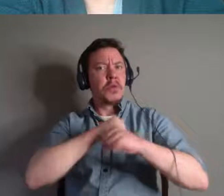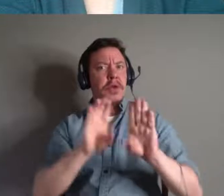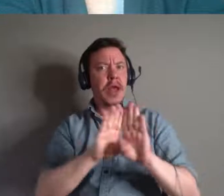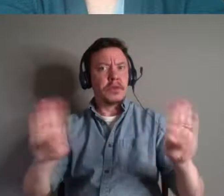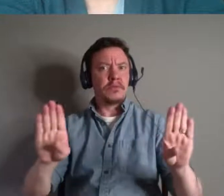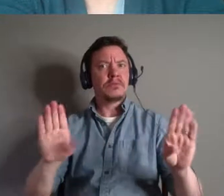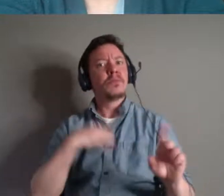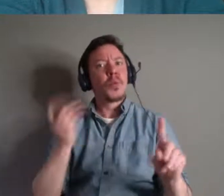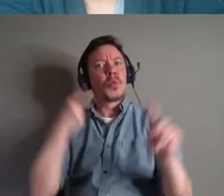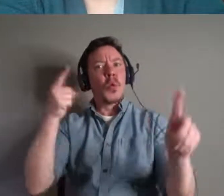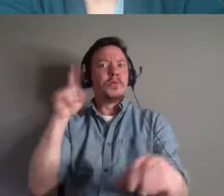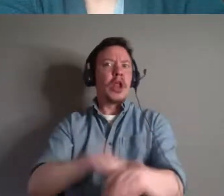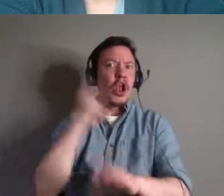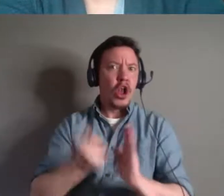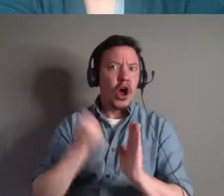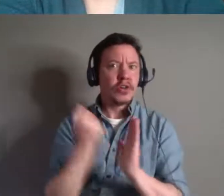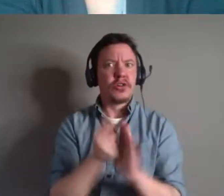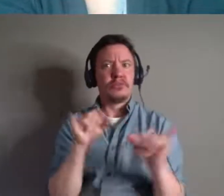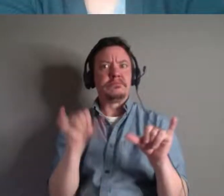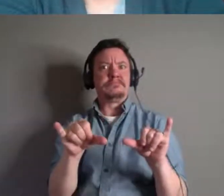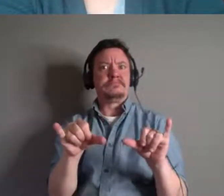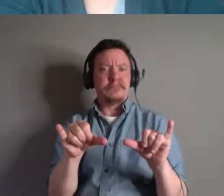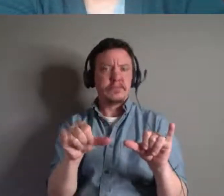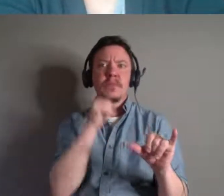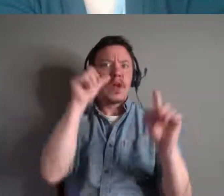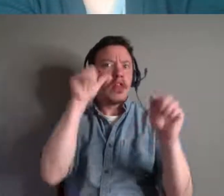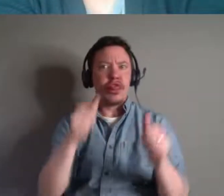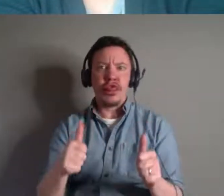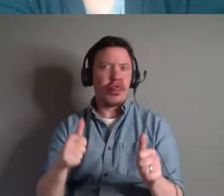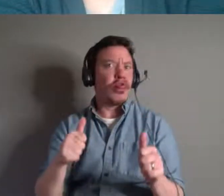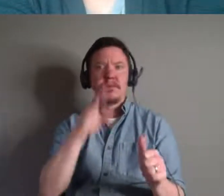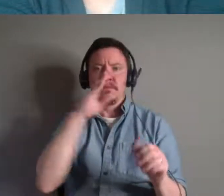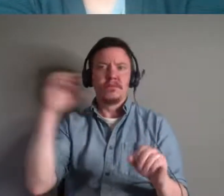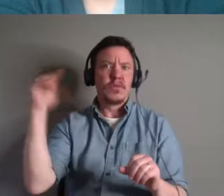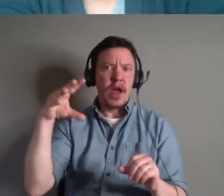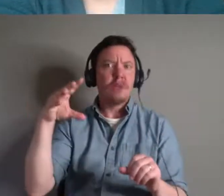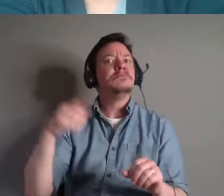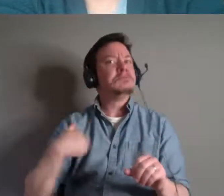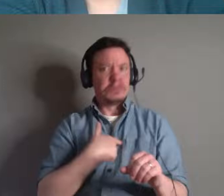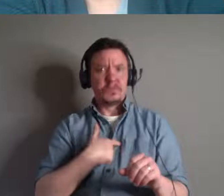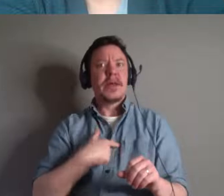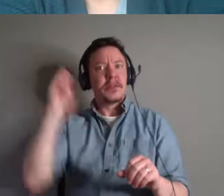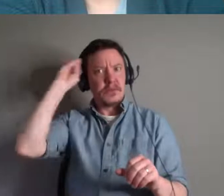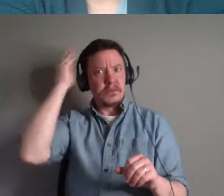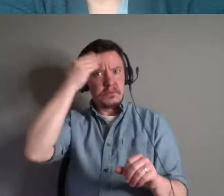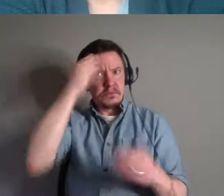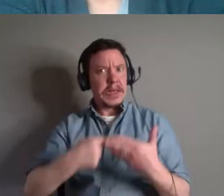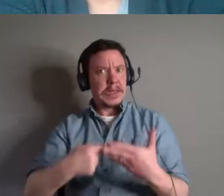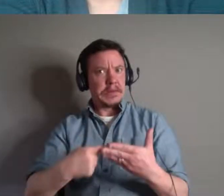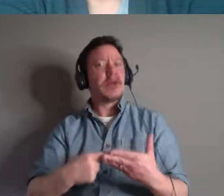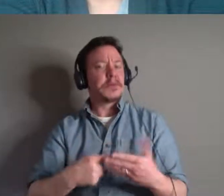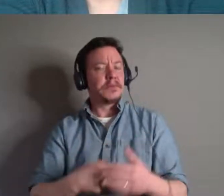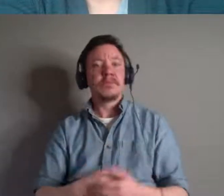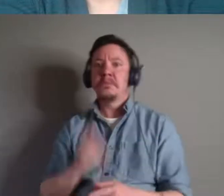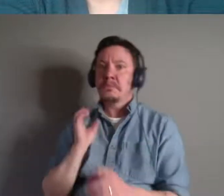the longevity of the site. But yeah, that is something that is actively being discussed. Right.